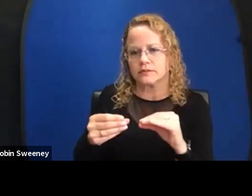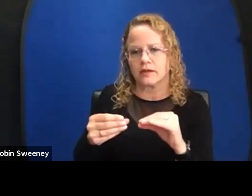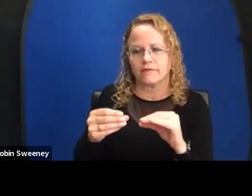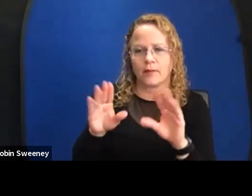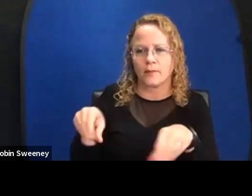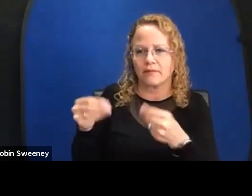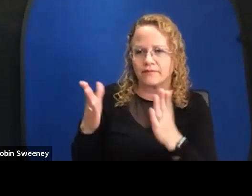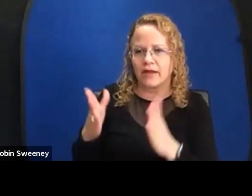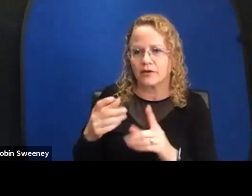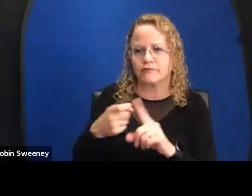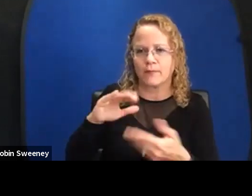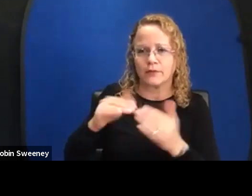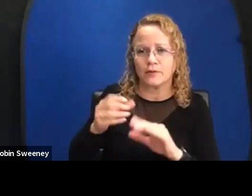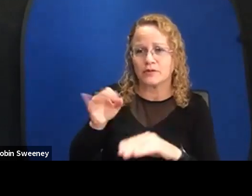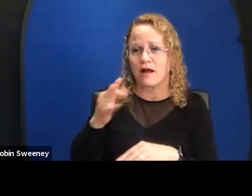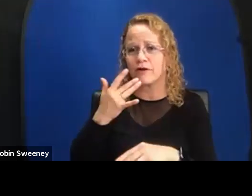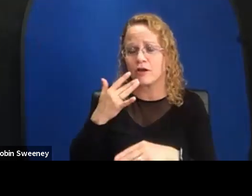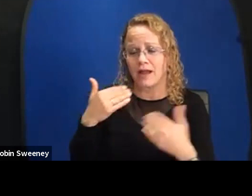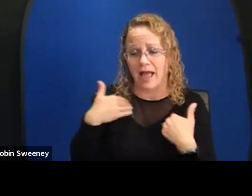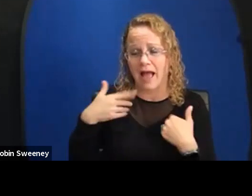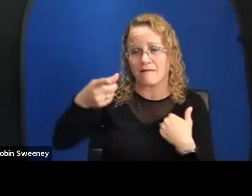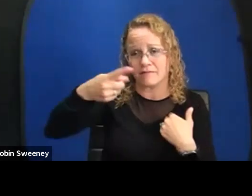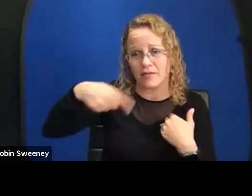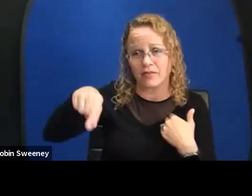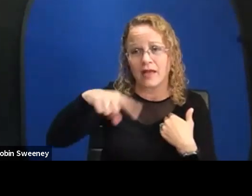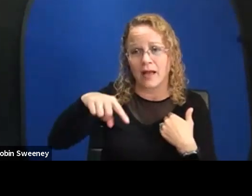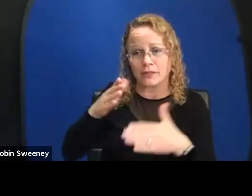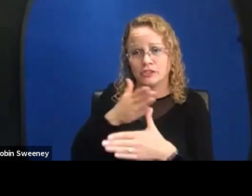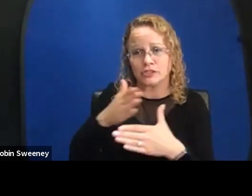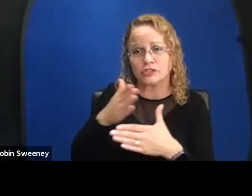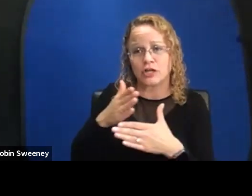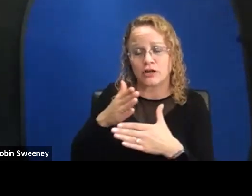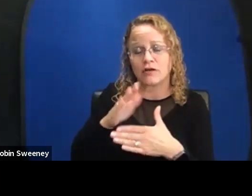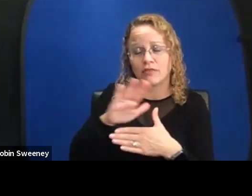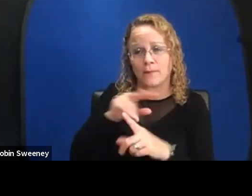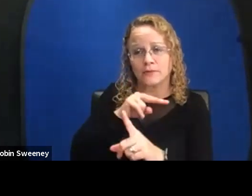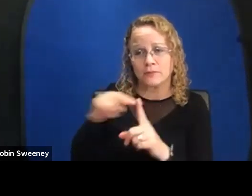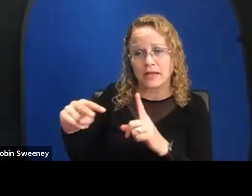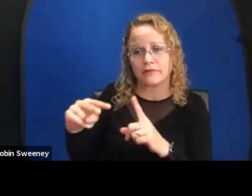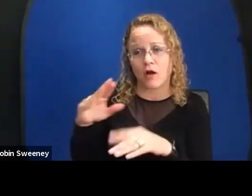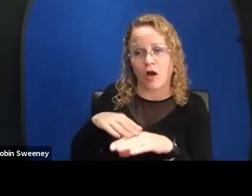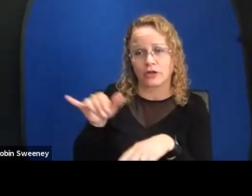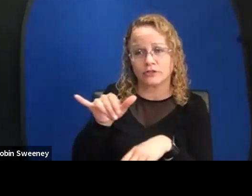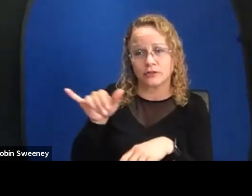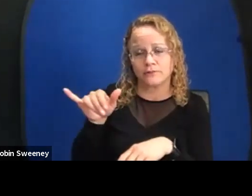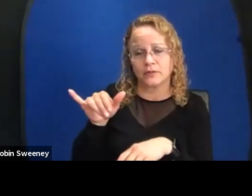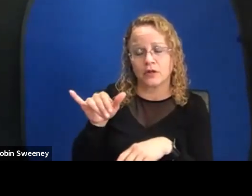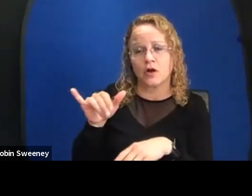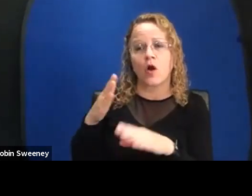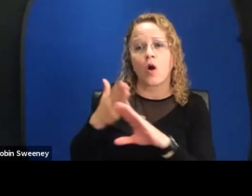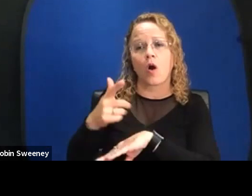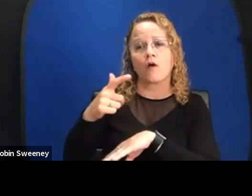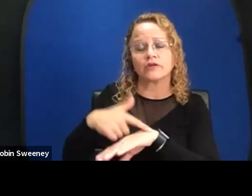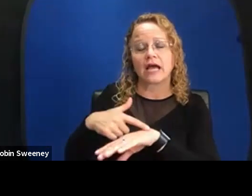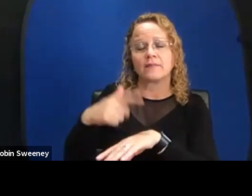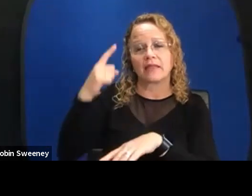providers who are from communities of color, and have them share their perspective on it as well. And over time, I think we'll